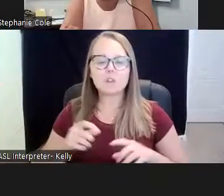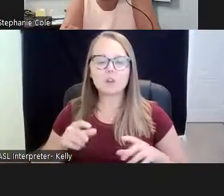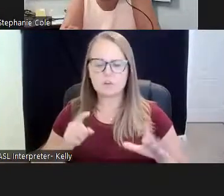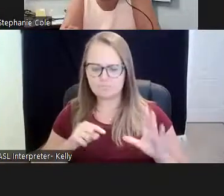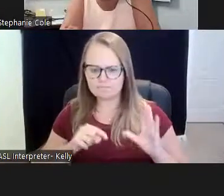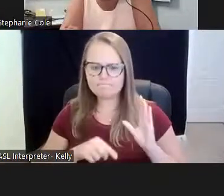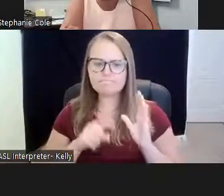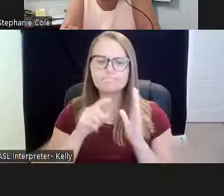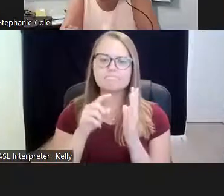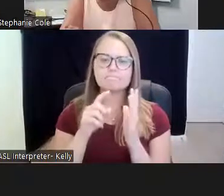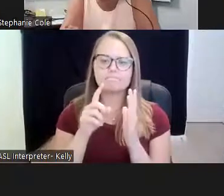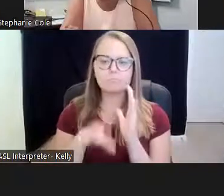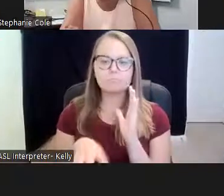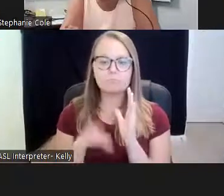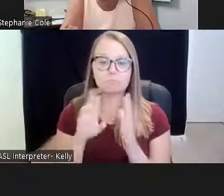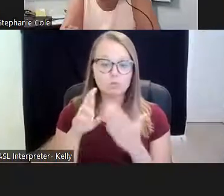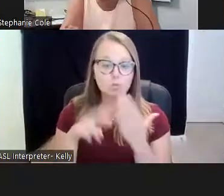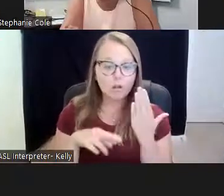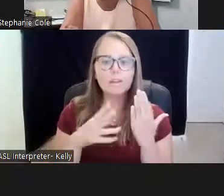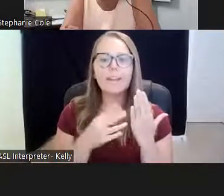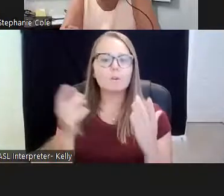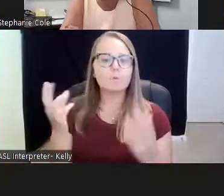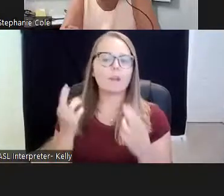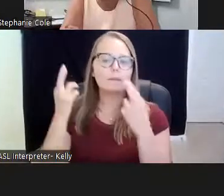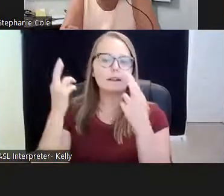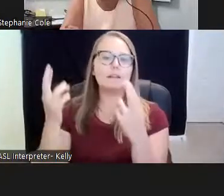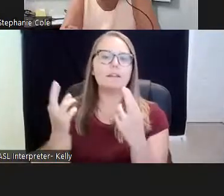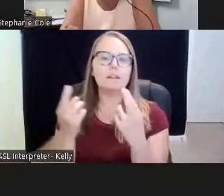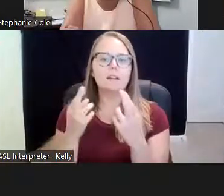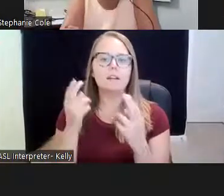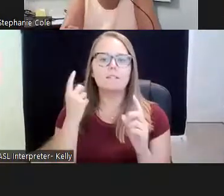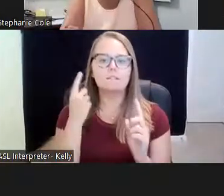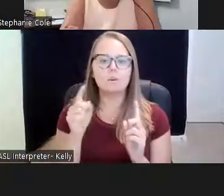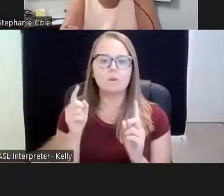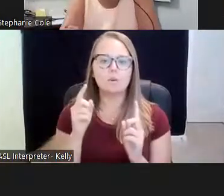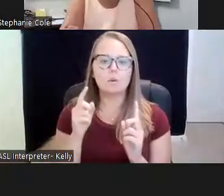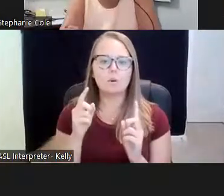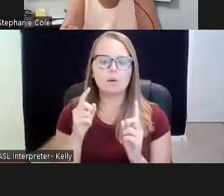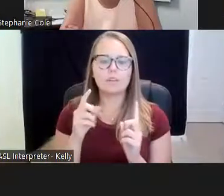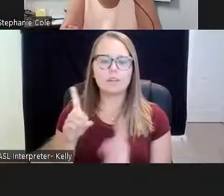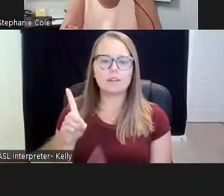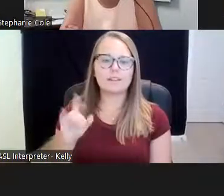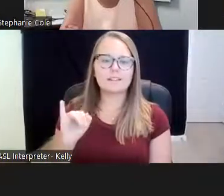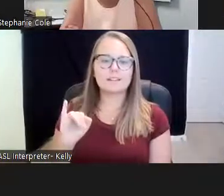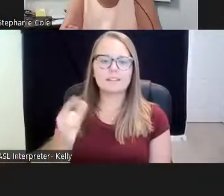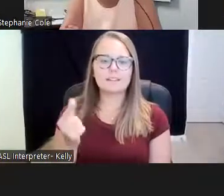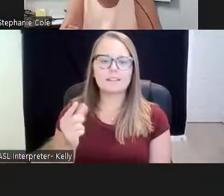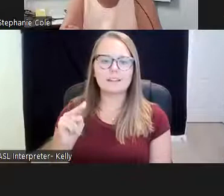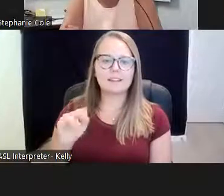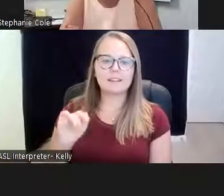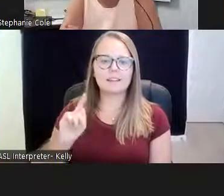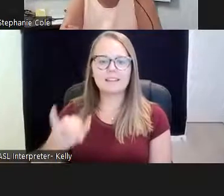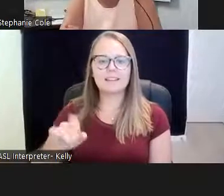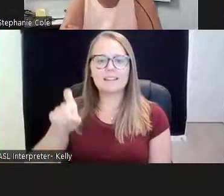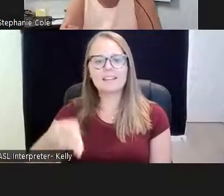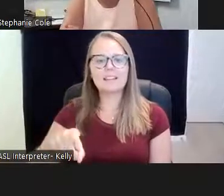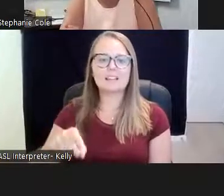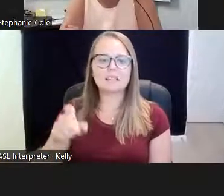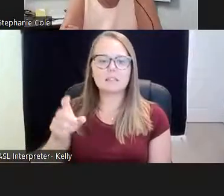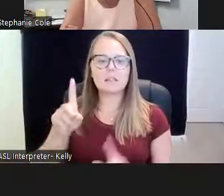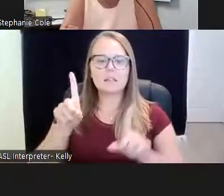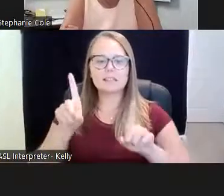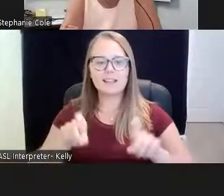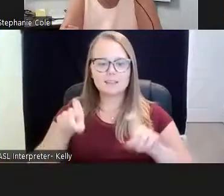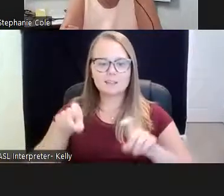and as a recommendation in the Dignity Community Needs Assessment, the